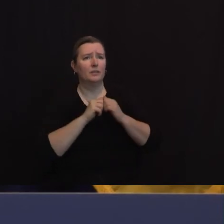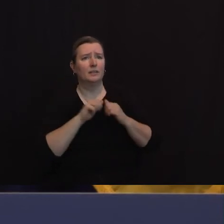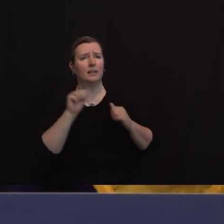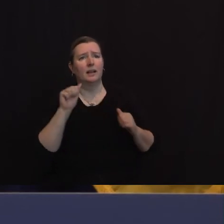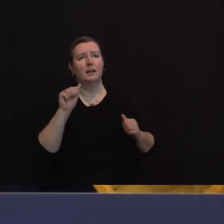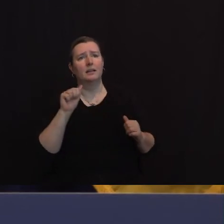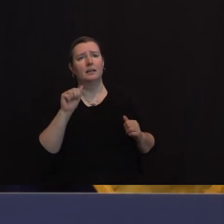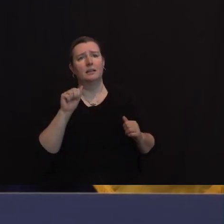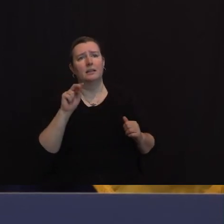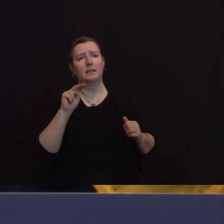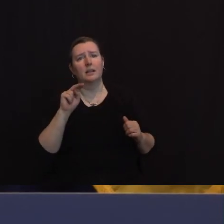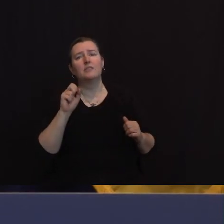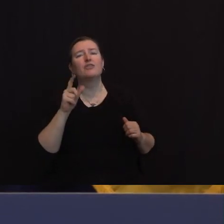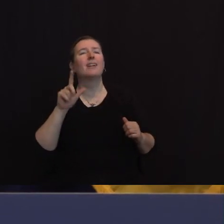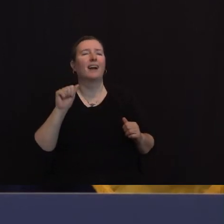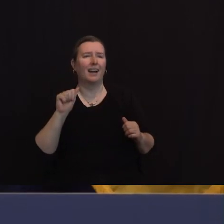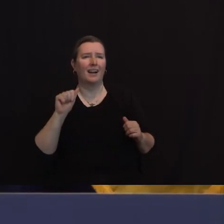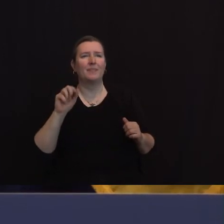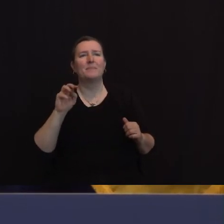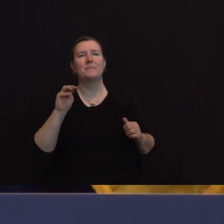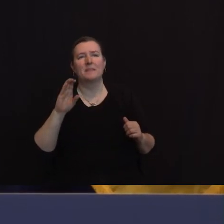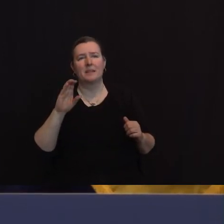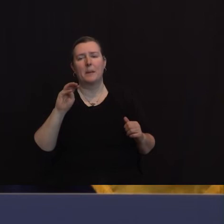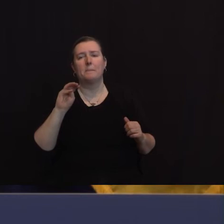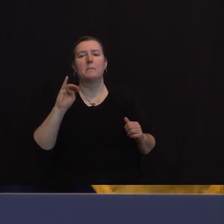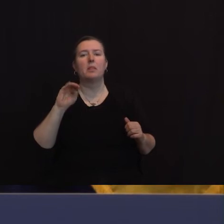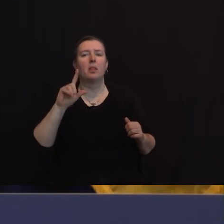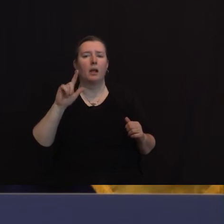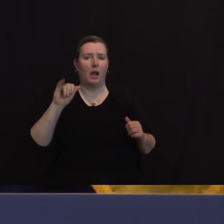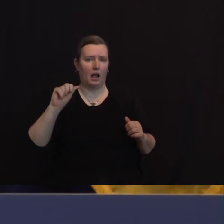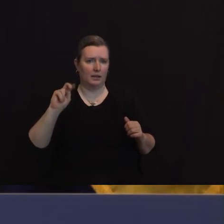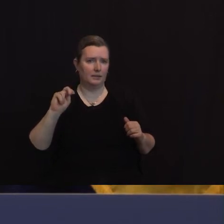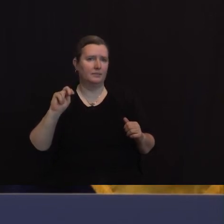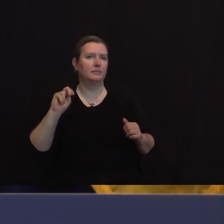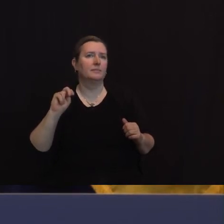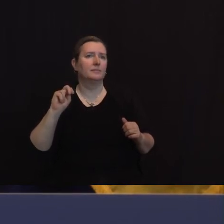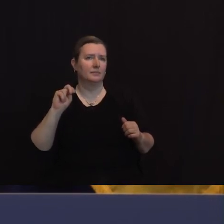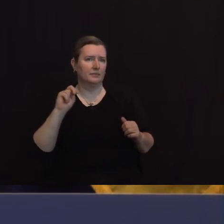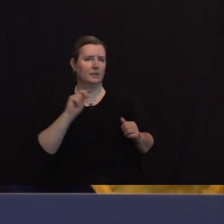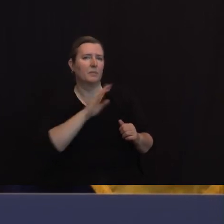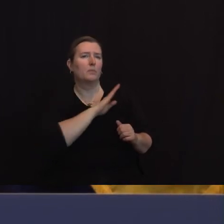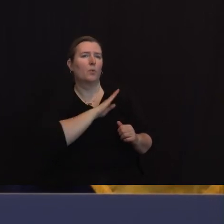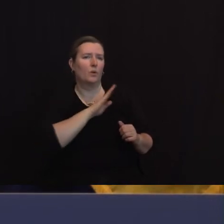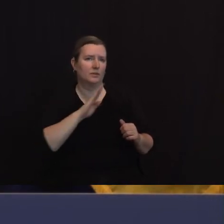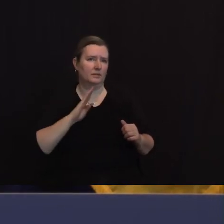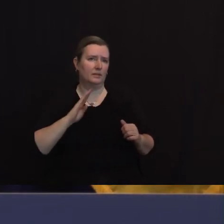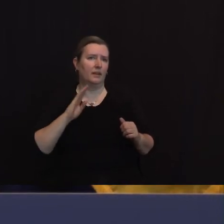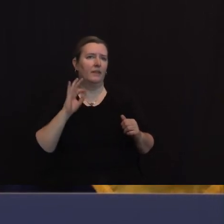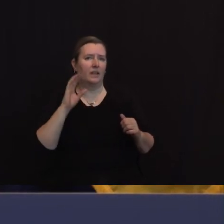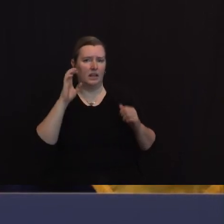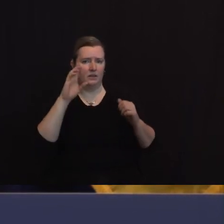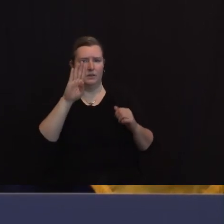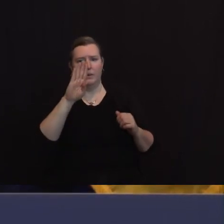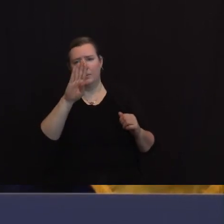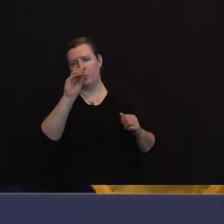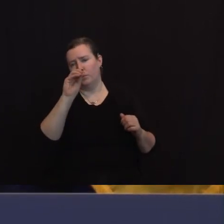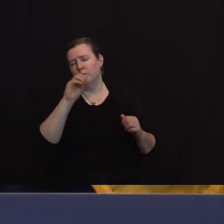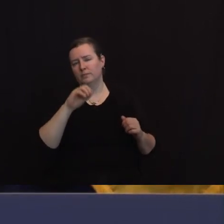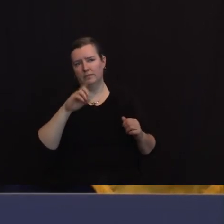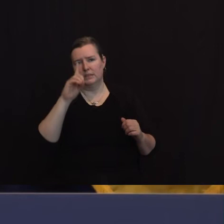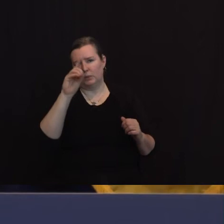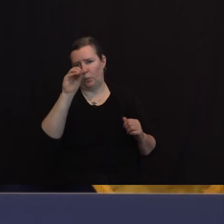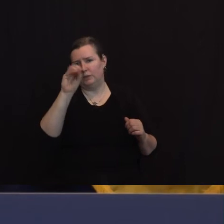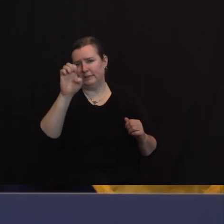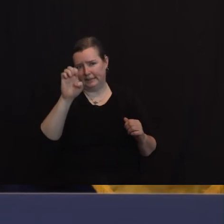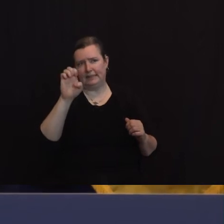colleague who oversees the Board of Education, we're trying to do things, whether it's pre-K through 12 or in this case